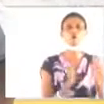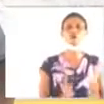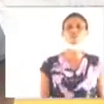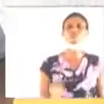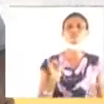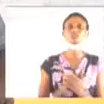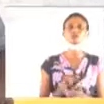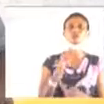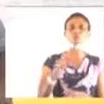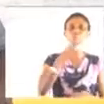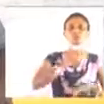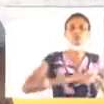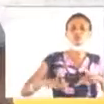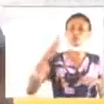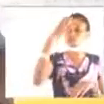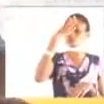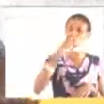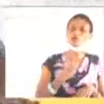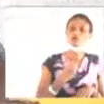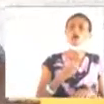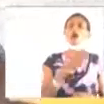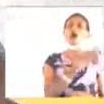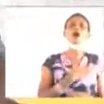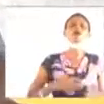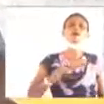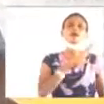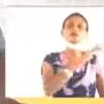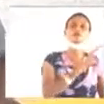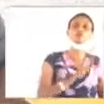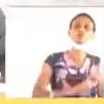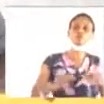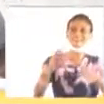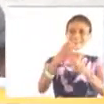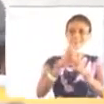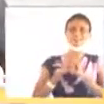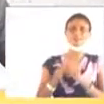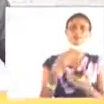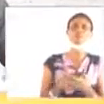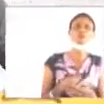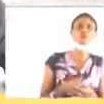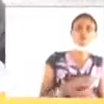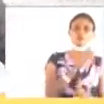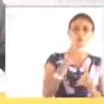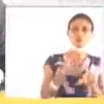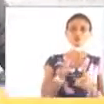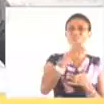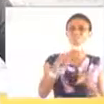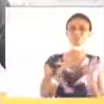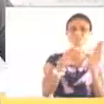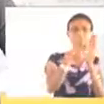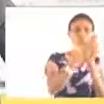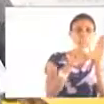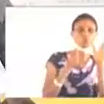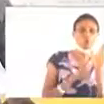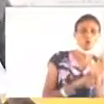than not, they want to make money even when the possibility of getting money or making money is not